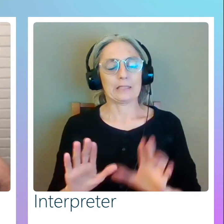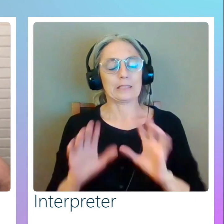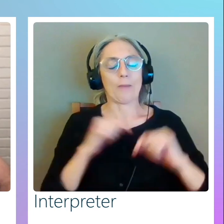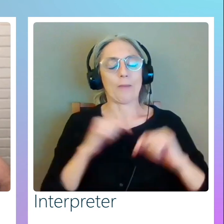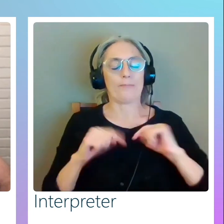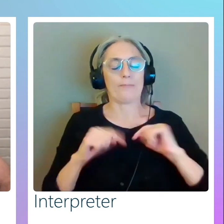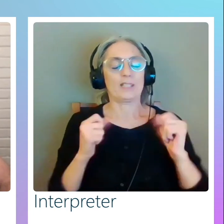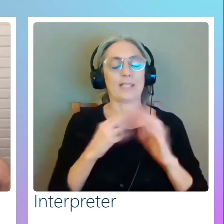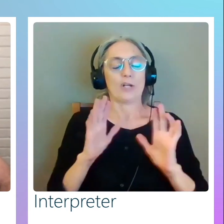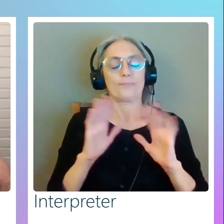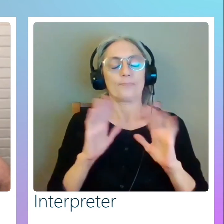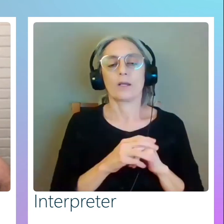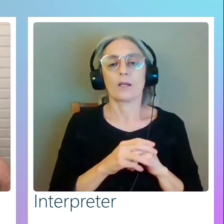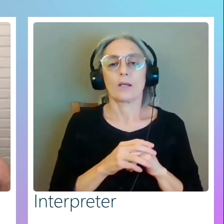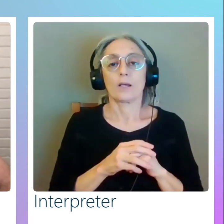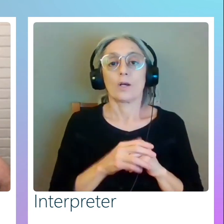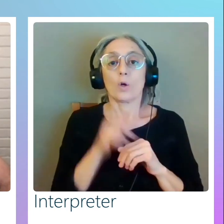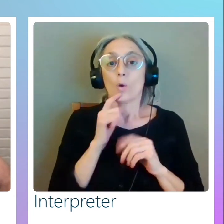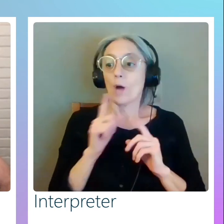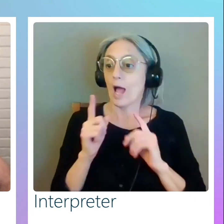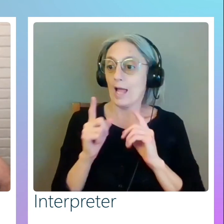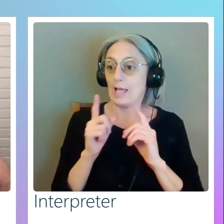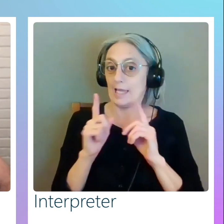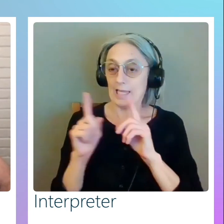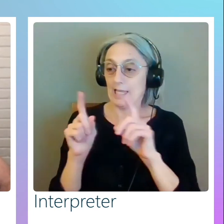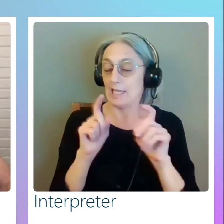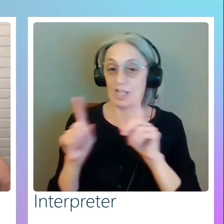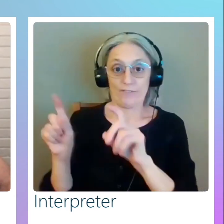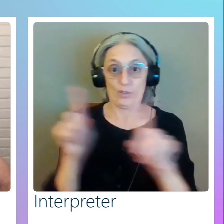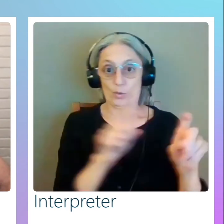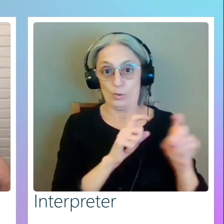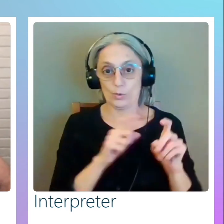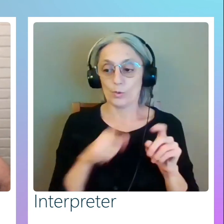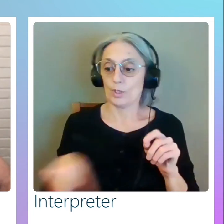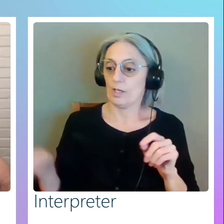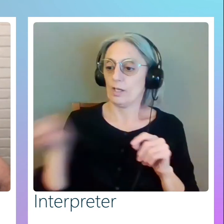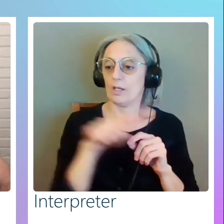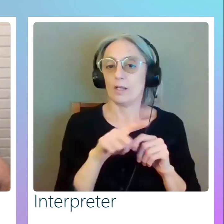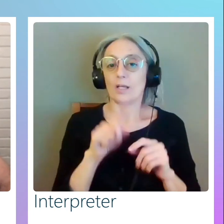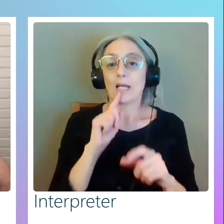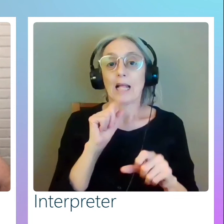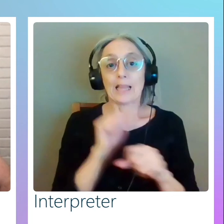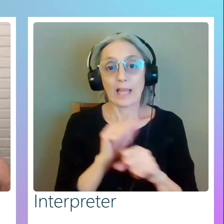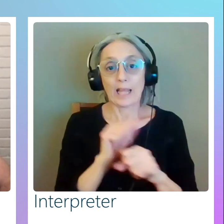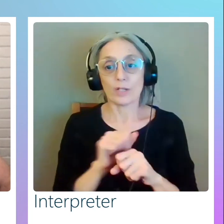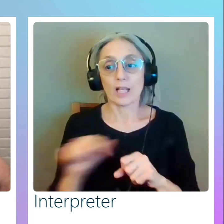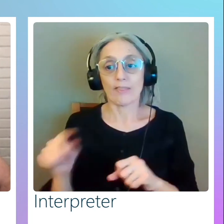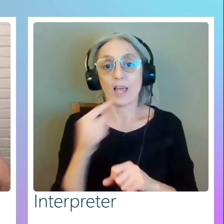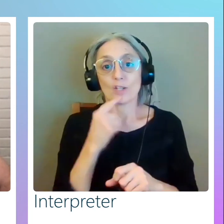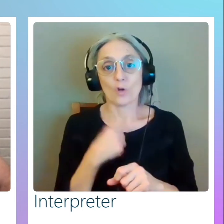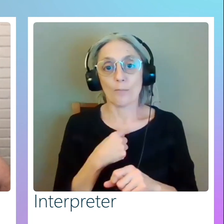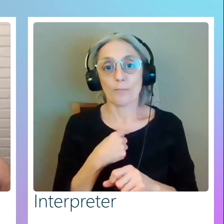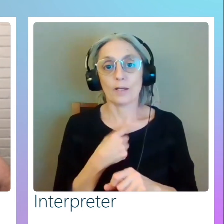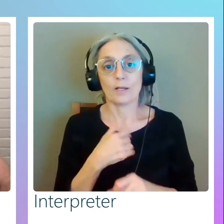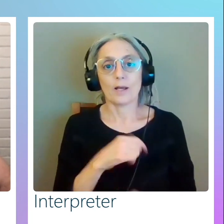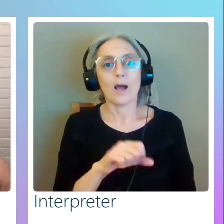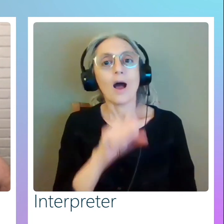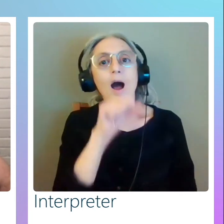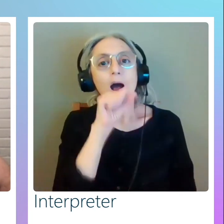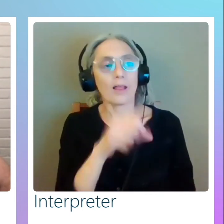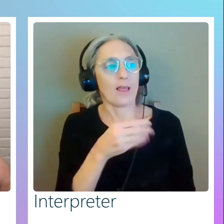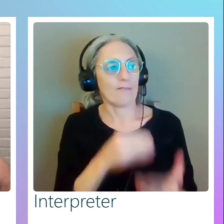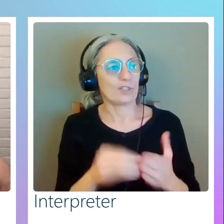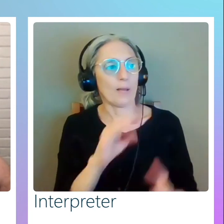The interviews, the people that I interviewed with, they literally said, I love shopping at